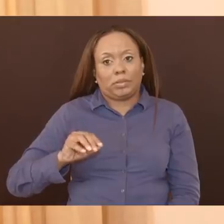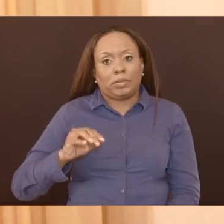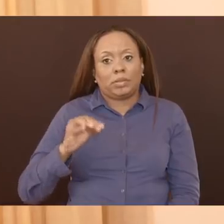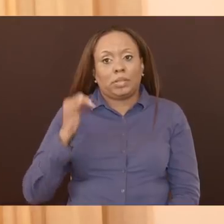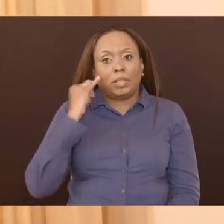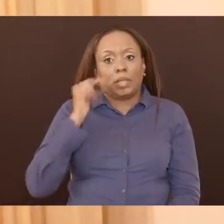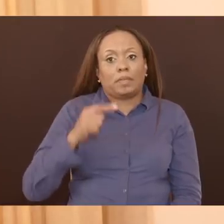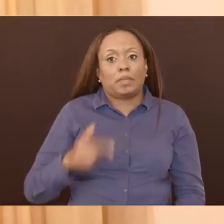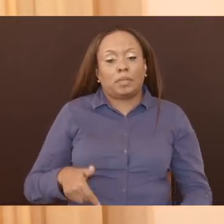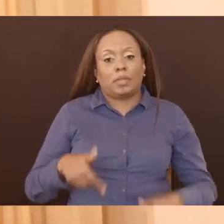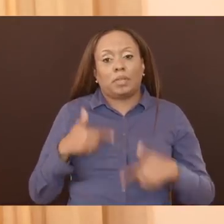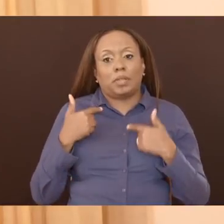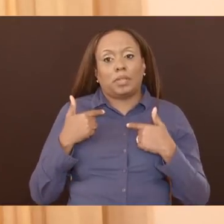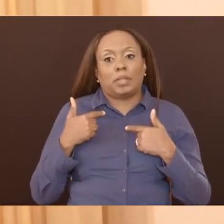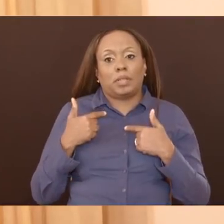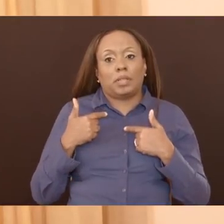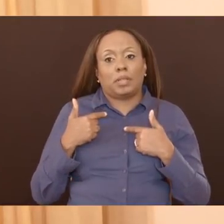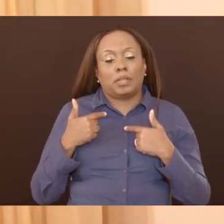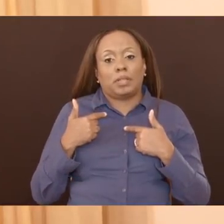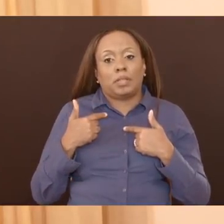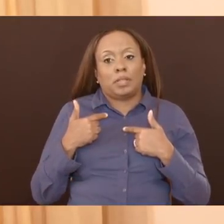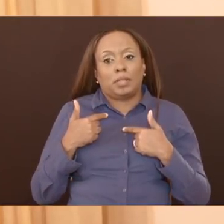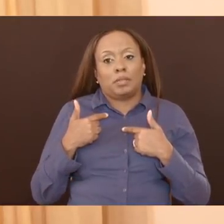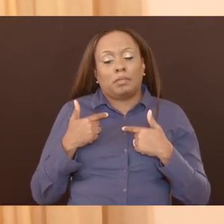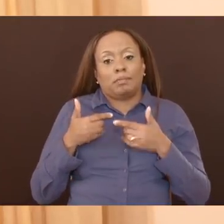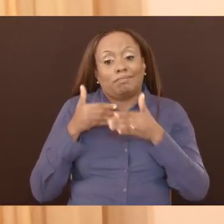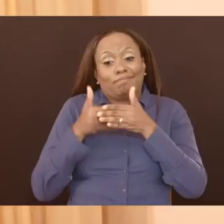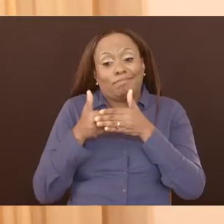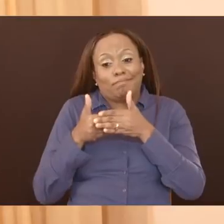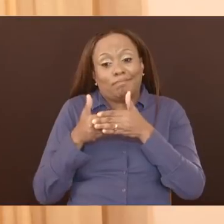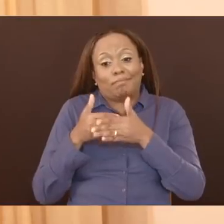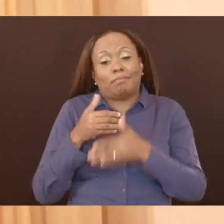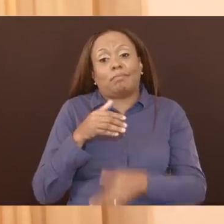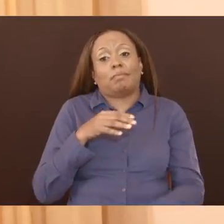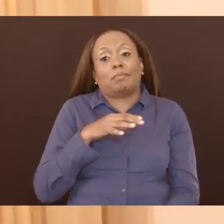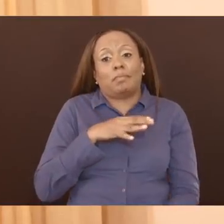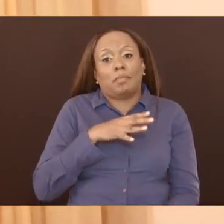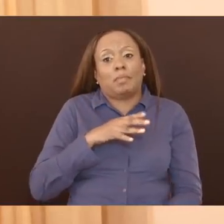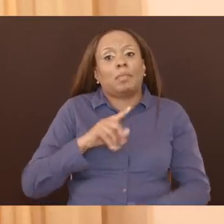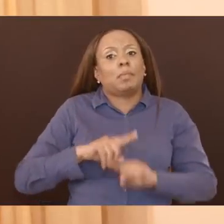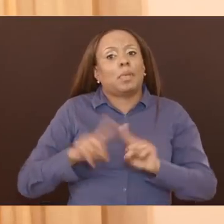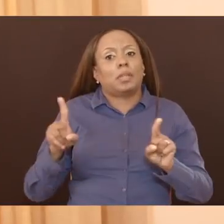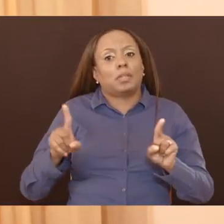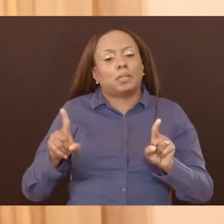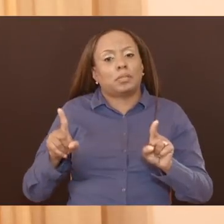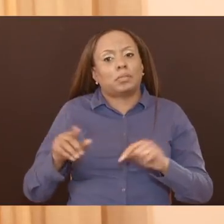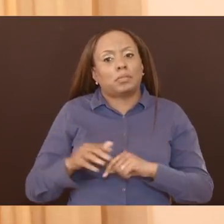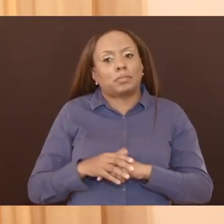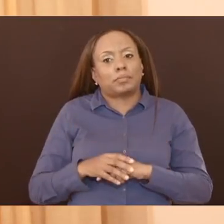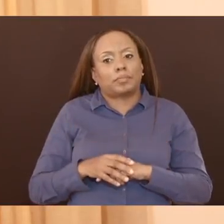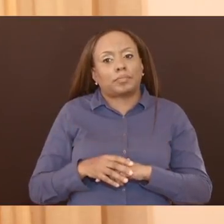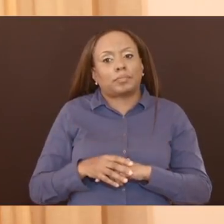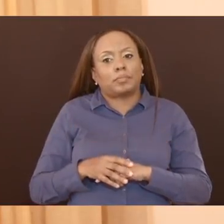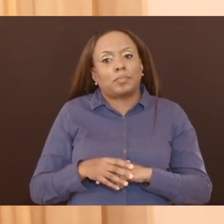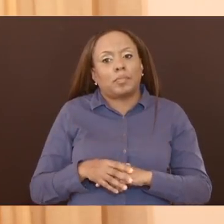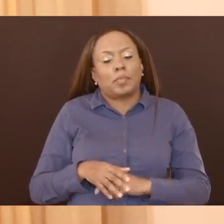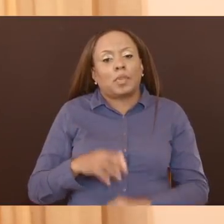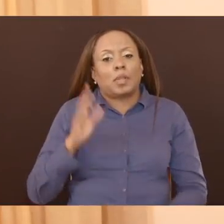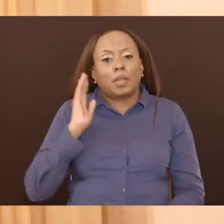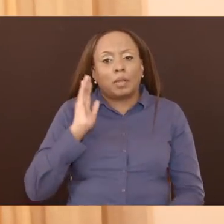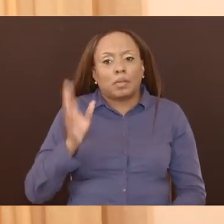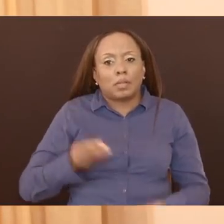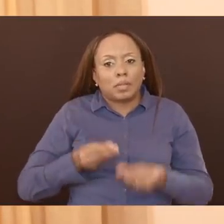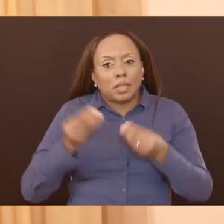away or 15 minutes away, but we are given what is otherwise known an extended pass or a